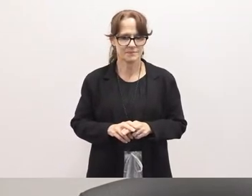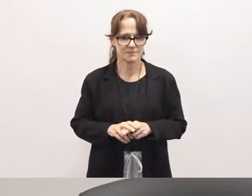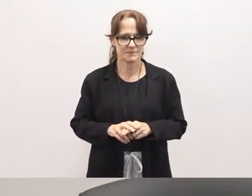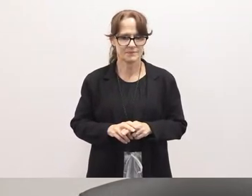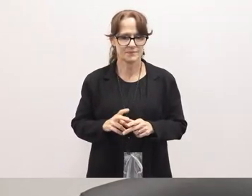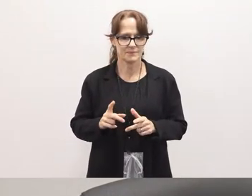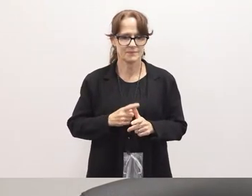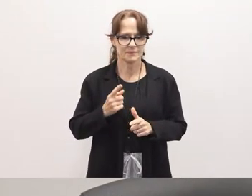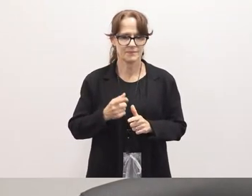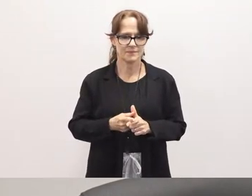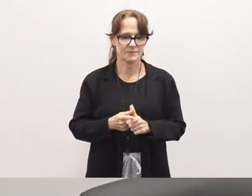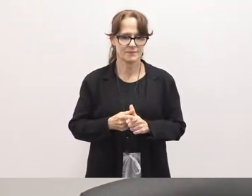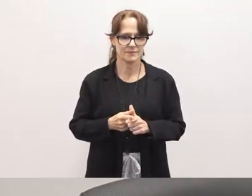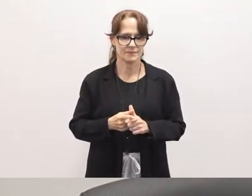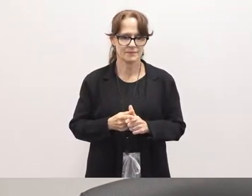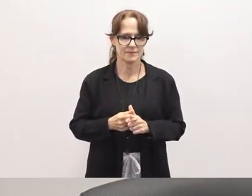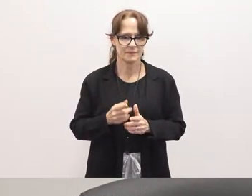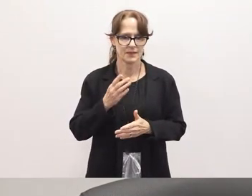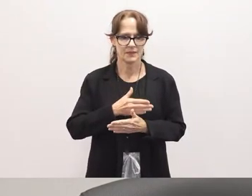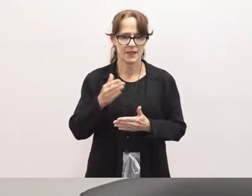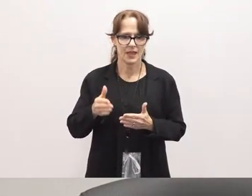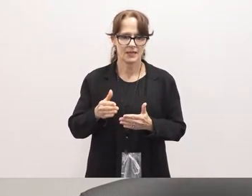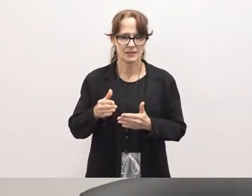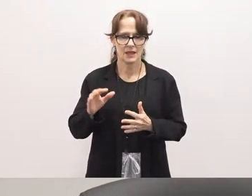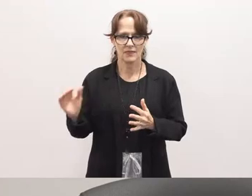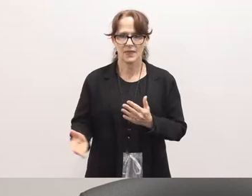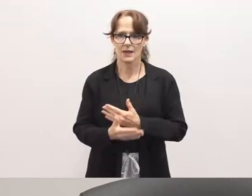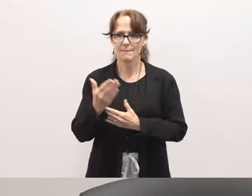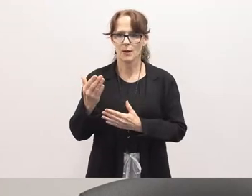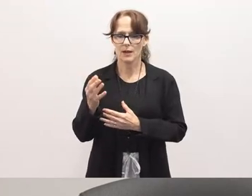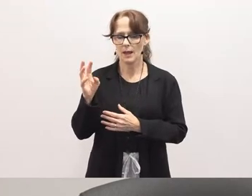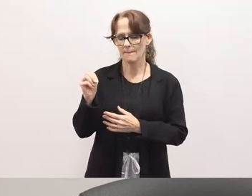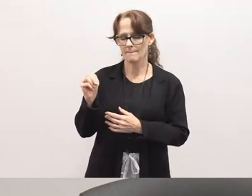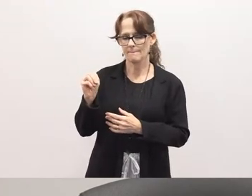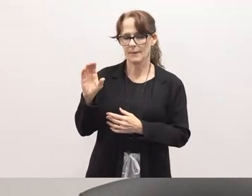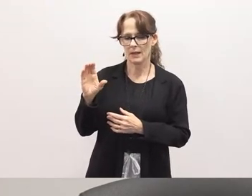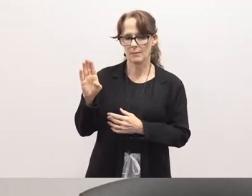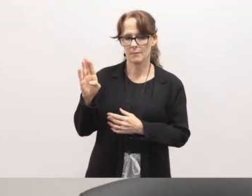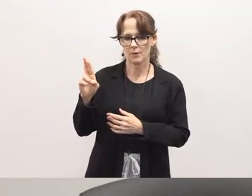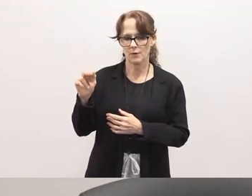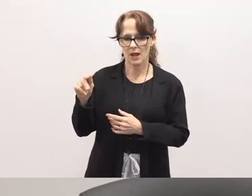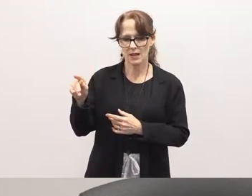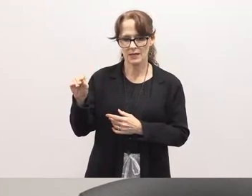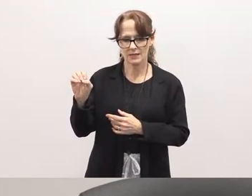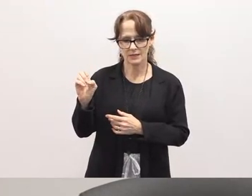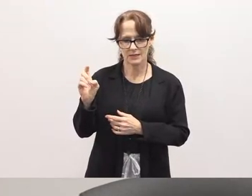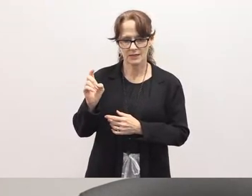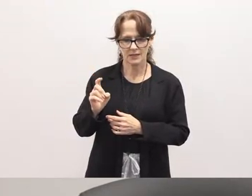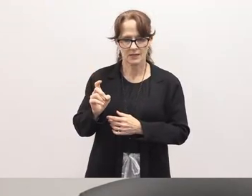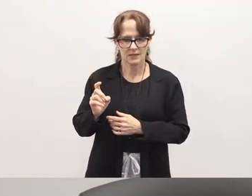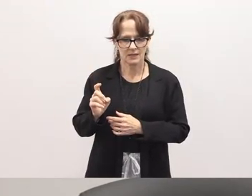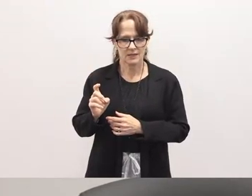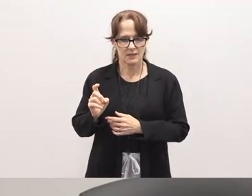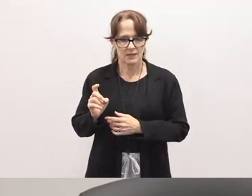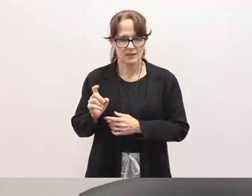And then we ended the morning at McBride, which